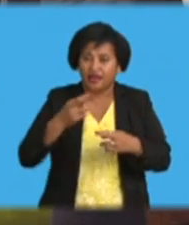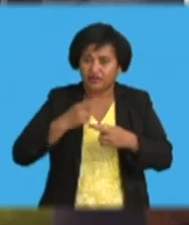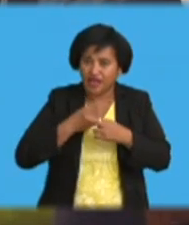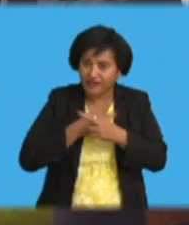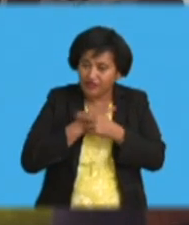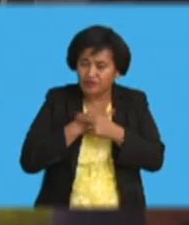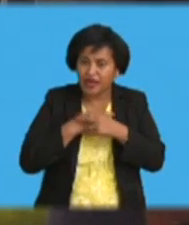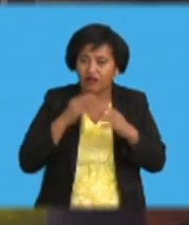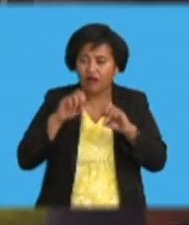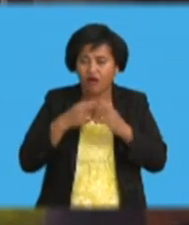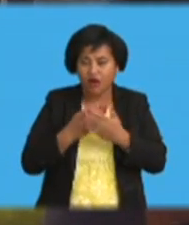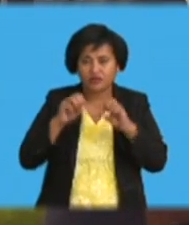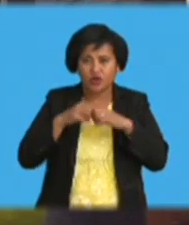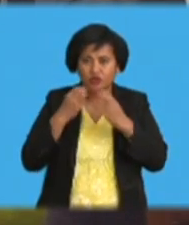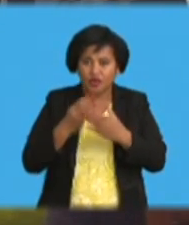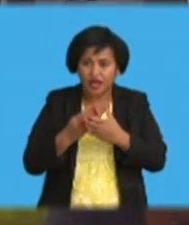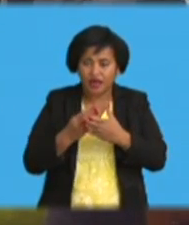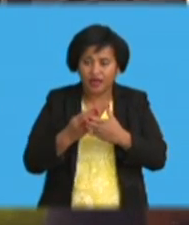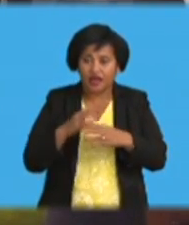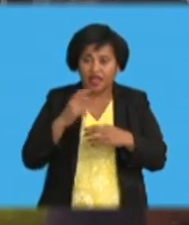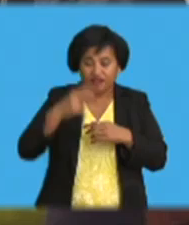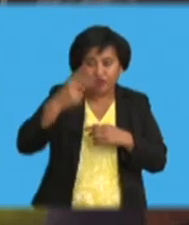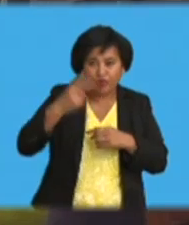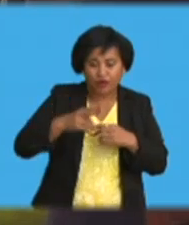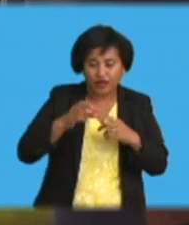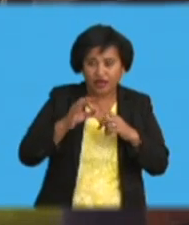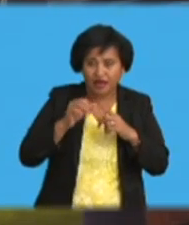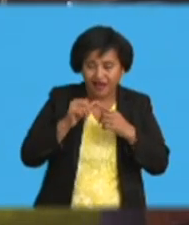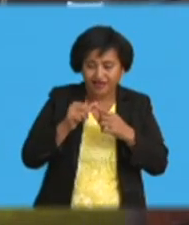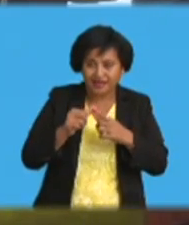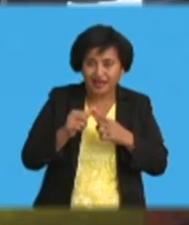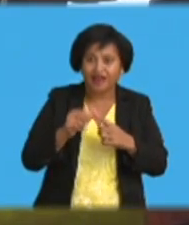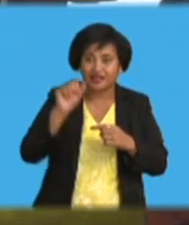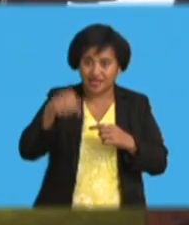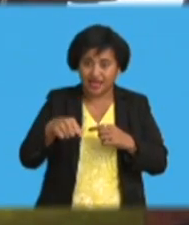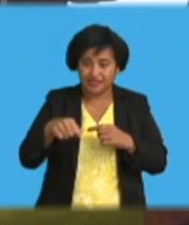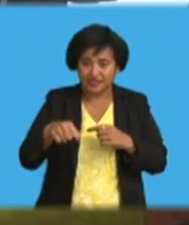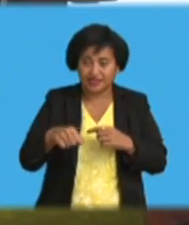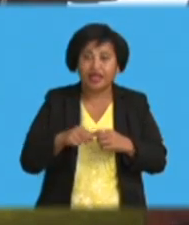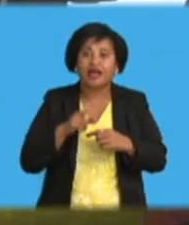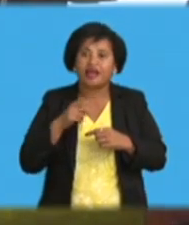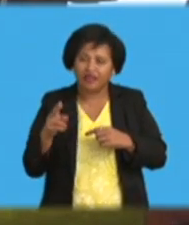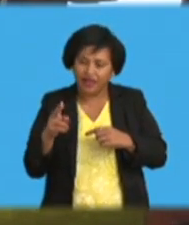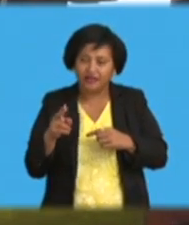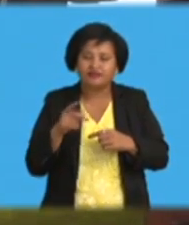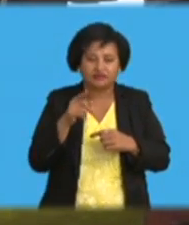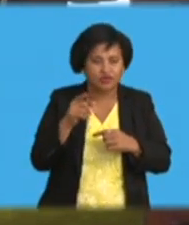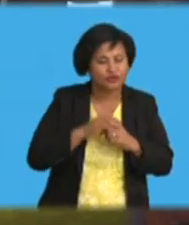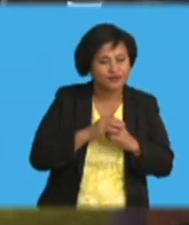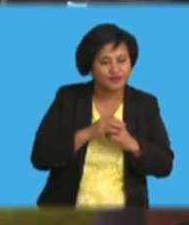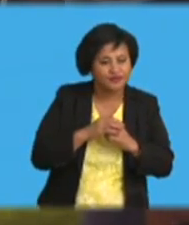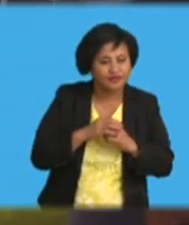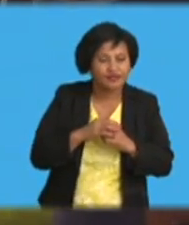lies, racism and hatred? If the answer to both these questions is yes, then you're not the concern. If you are being responsible, and